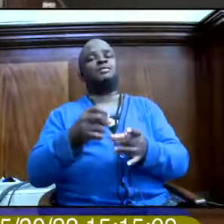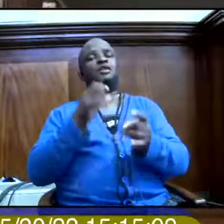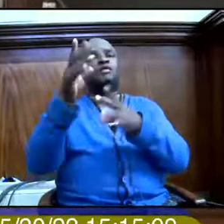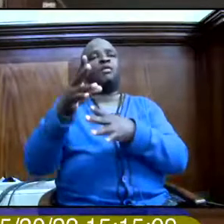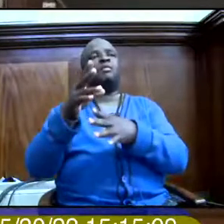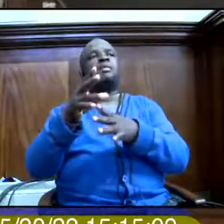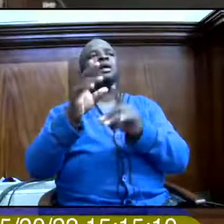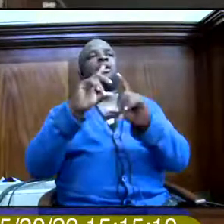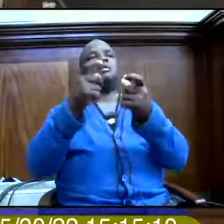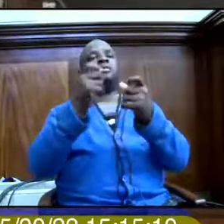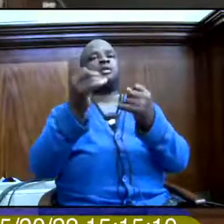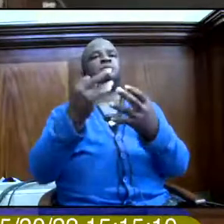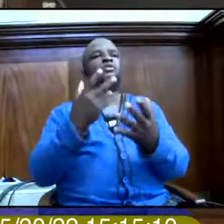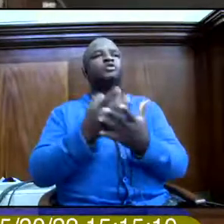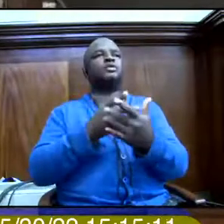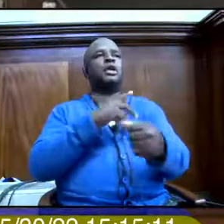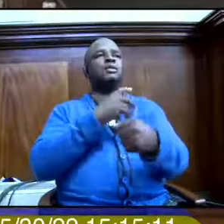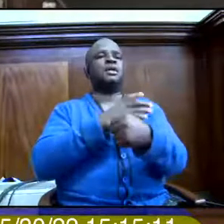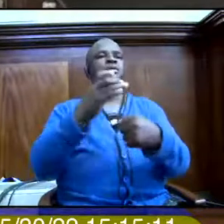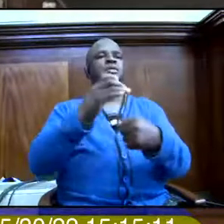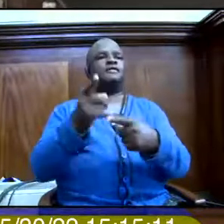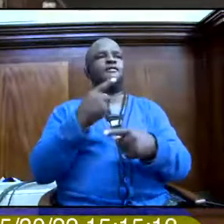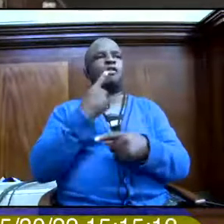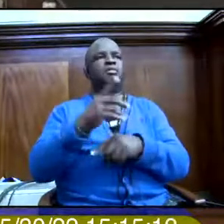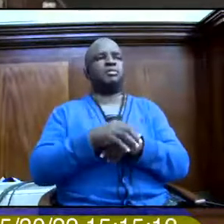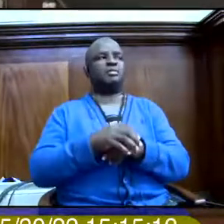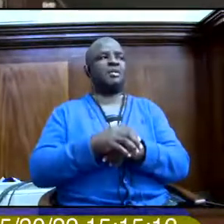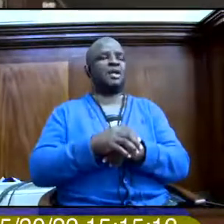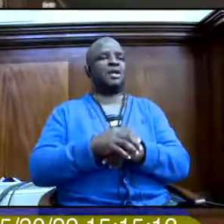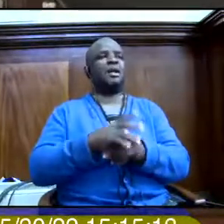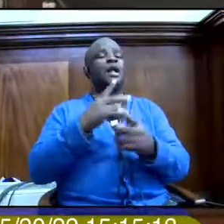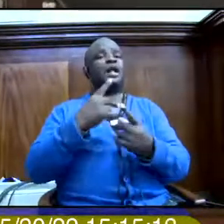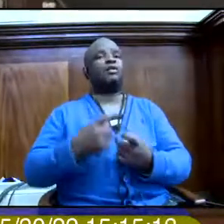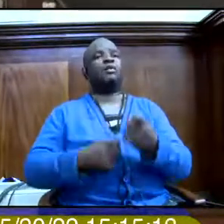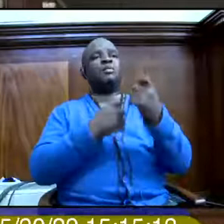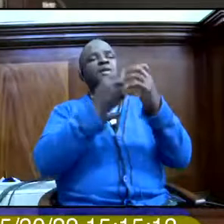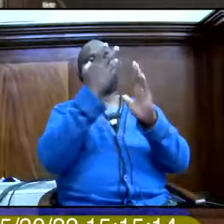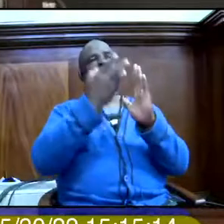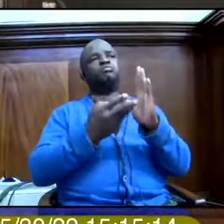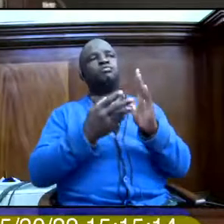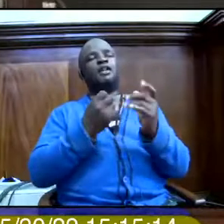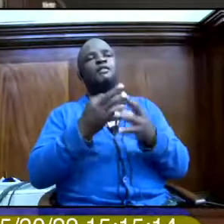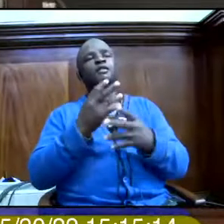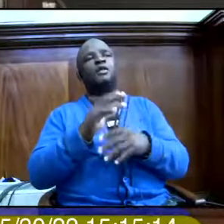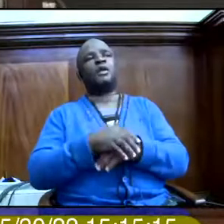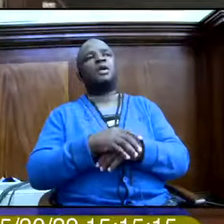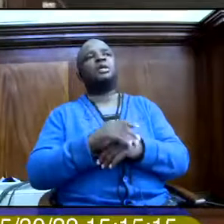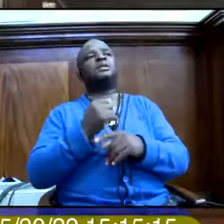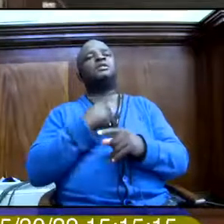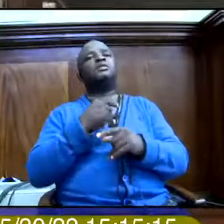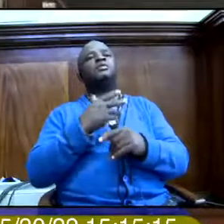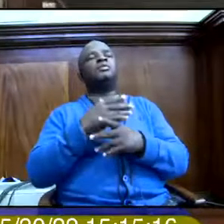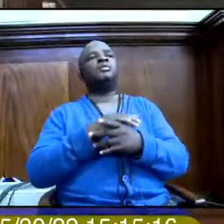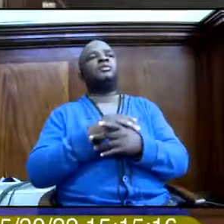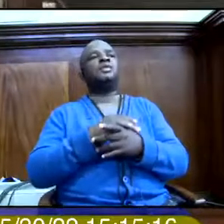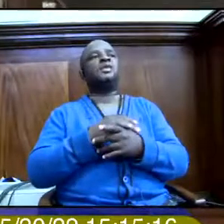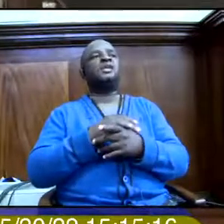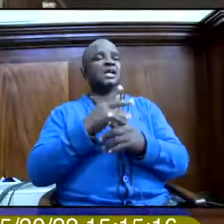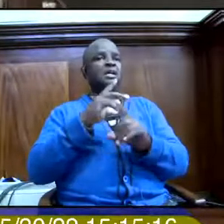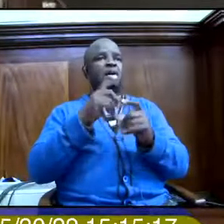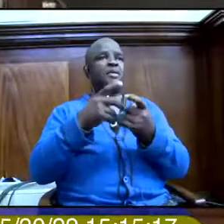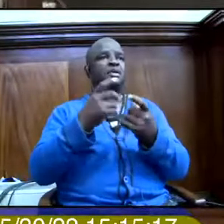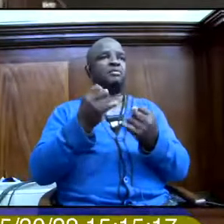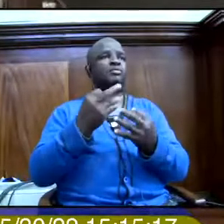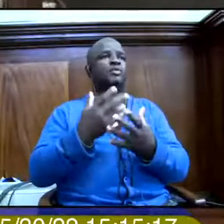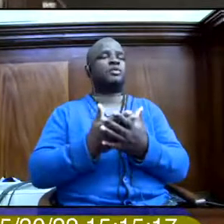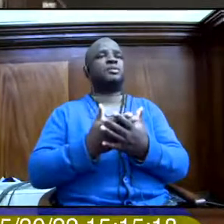capacity to respond these complaints by employers are widespread that it appears